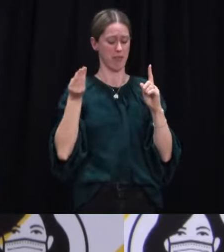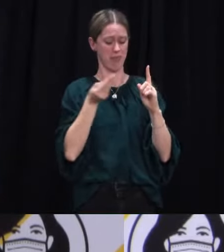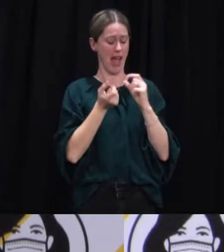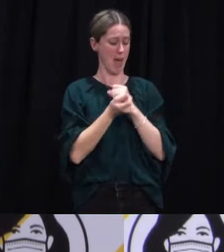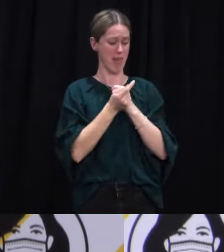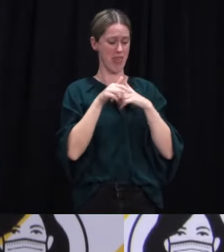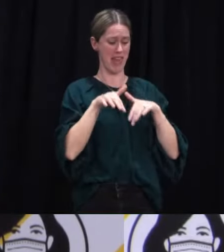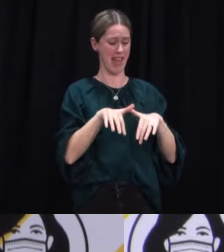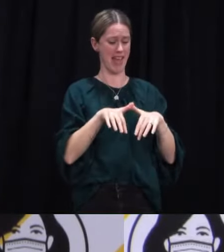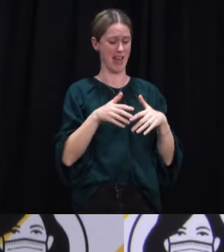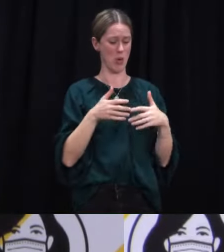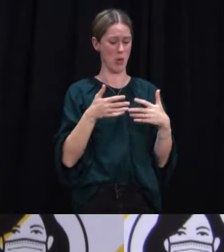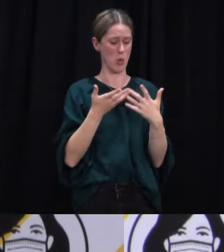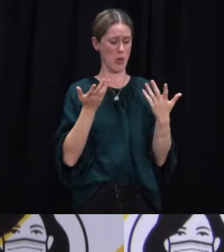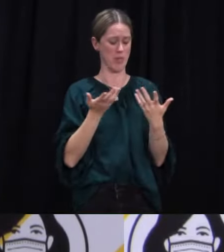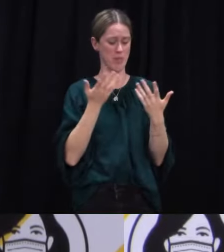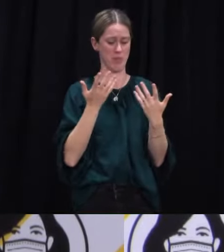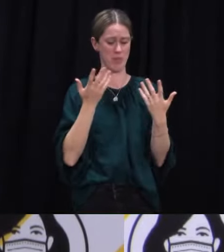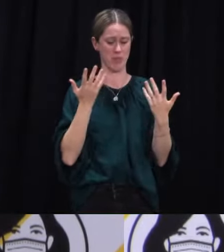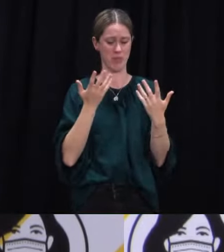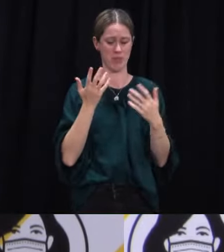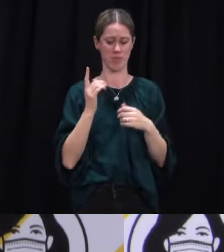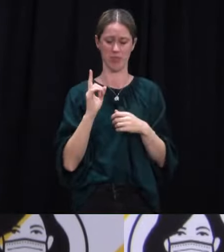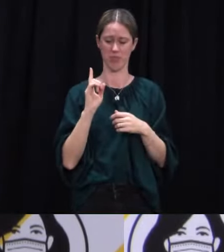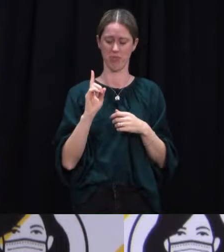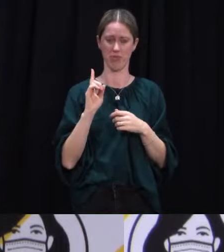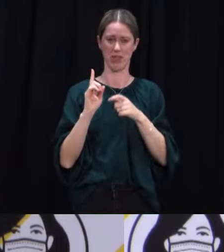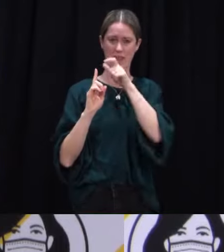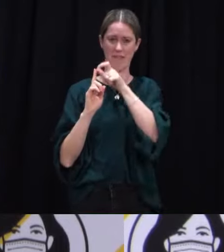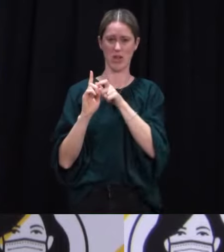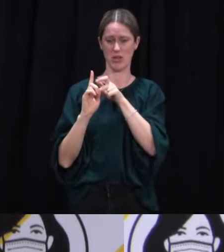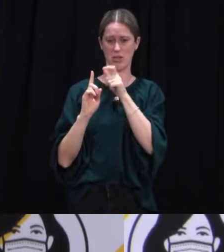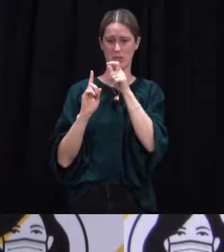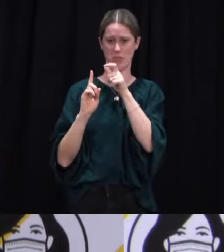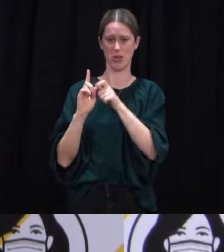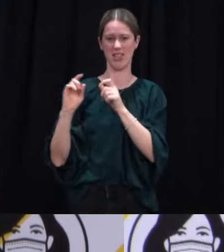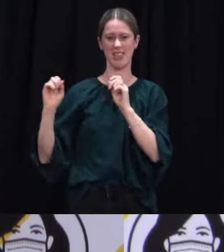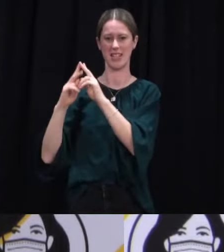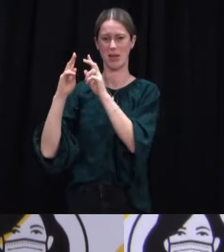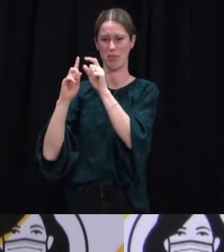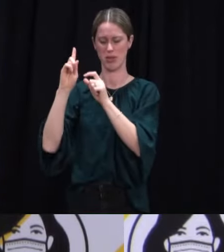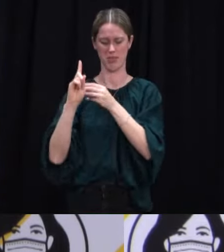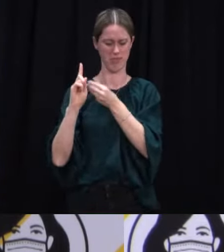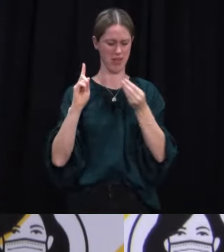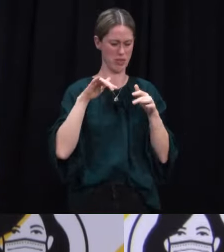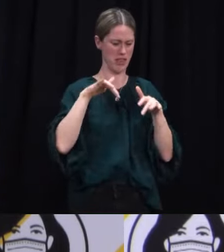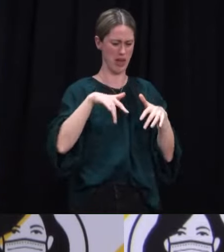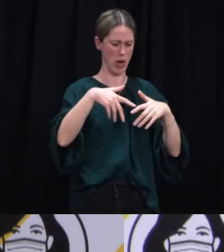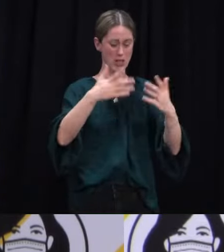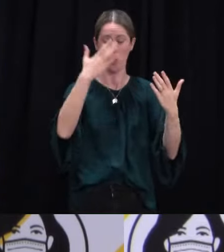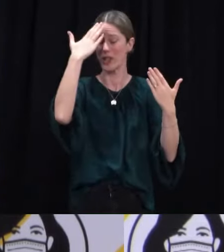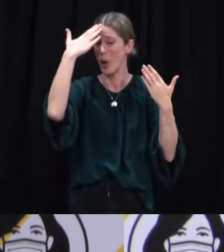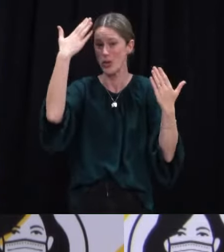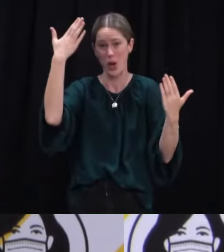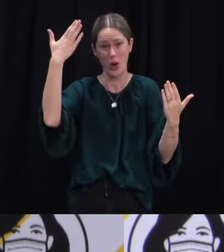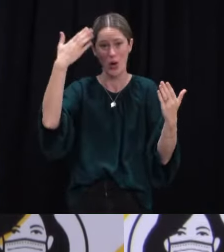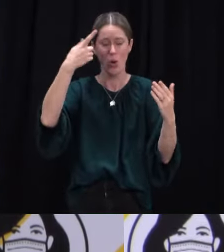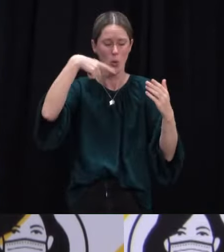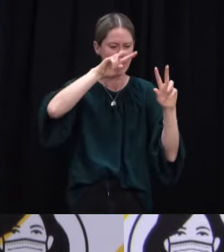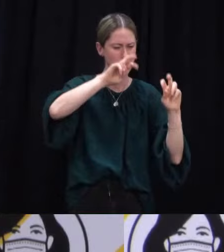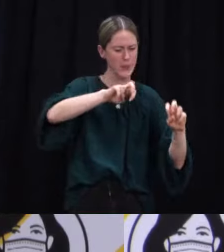was transmission from our potential source case and other people. So we keep running down